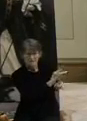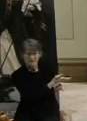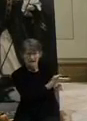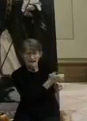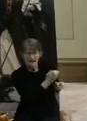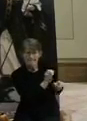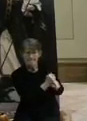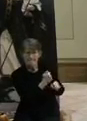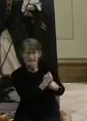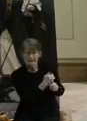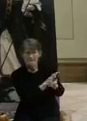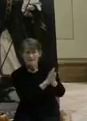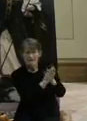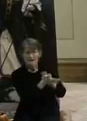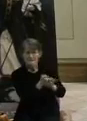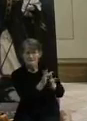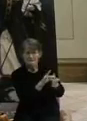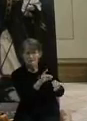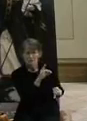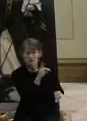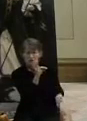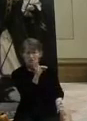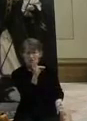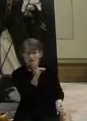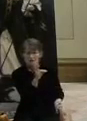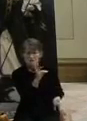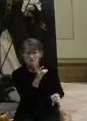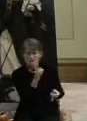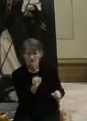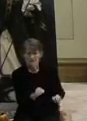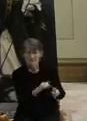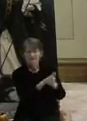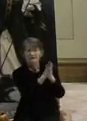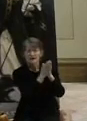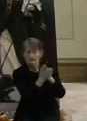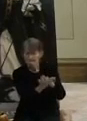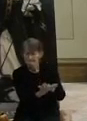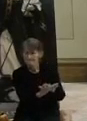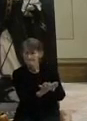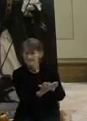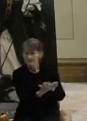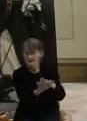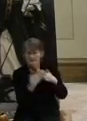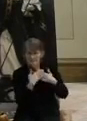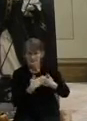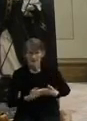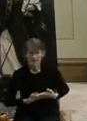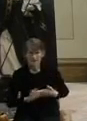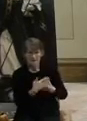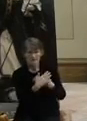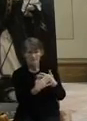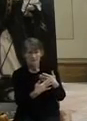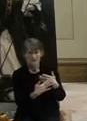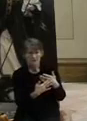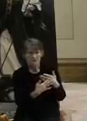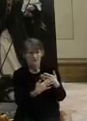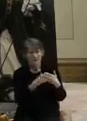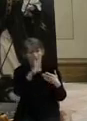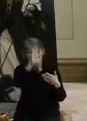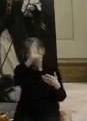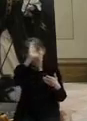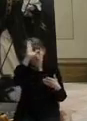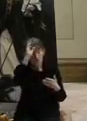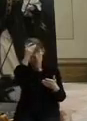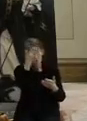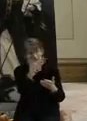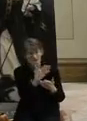Make it spiritual and acceptable, so that it may become for us the body and blood of your